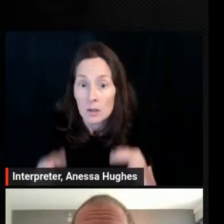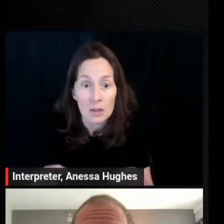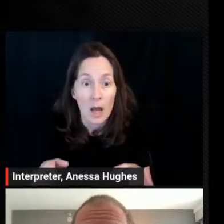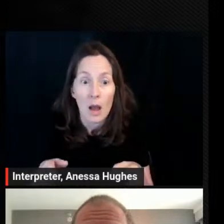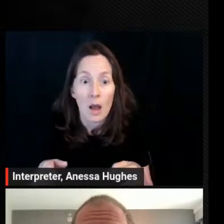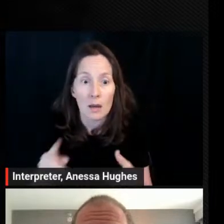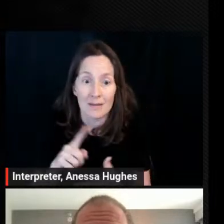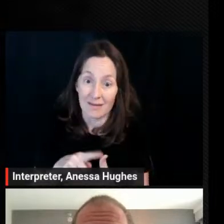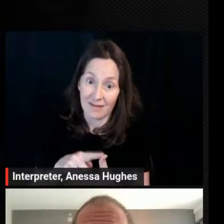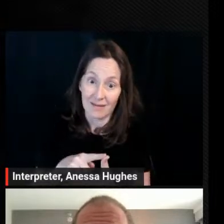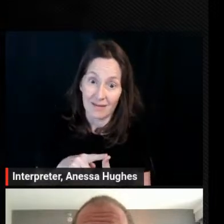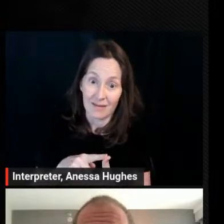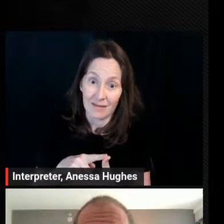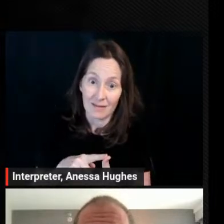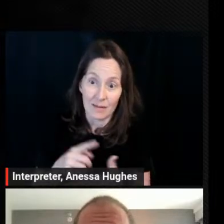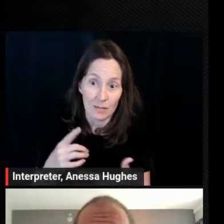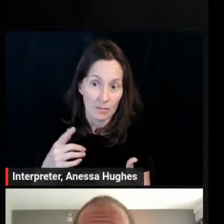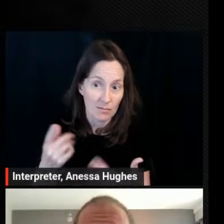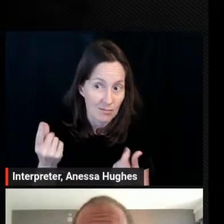Cornelius, actually.